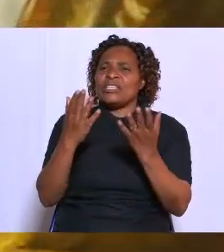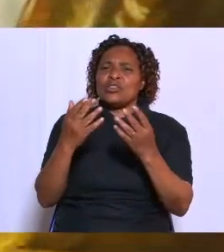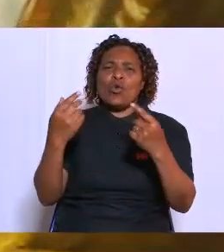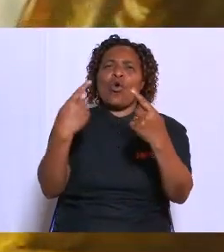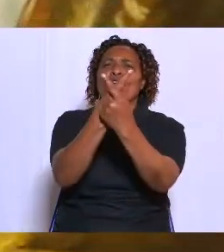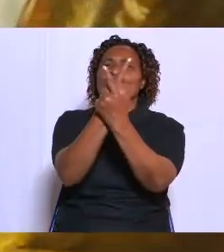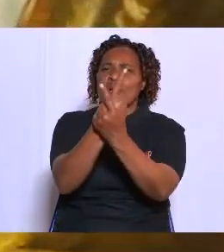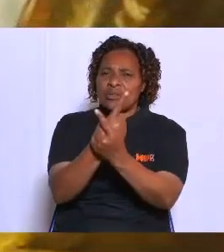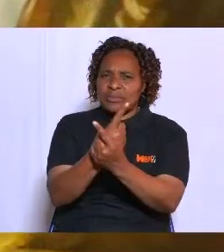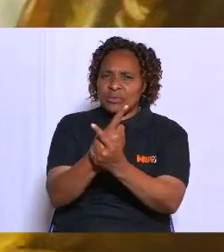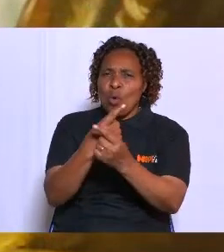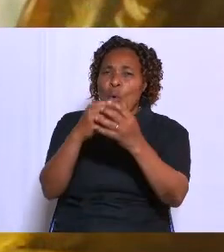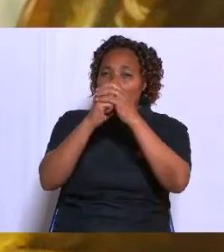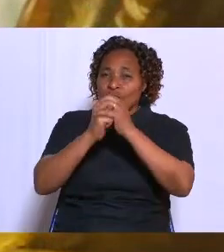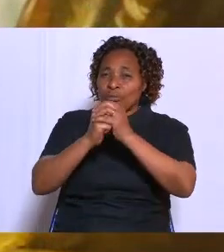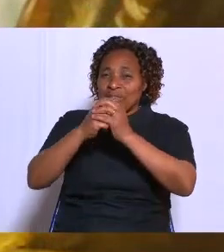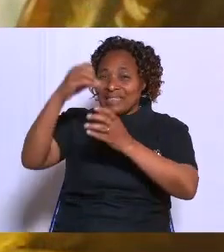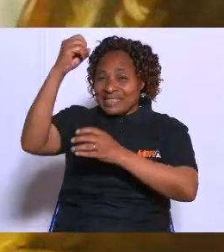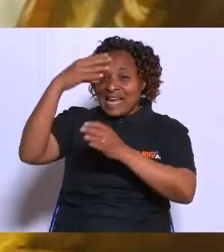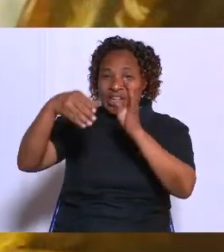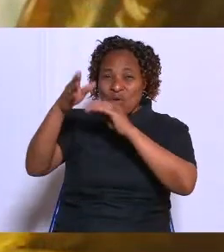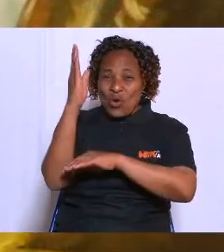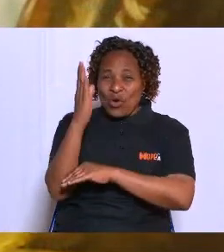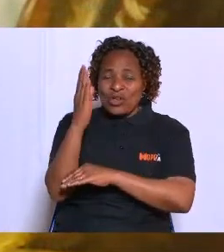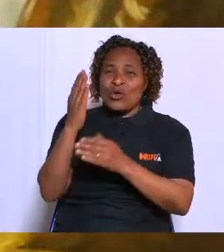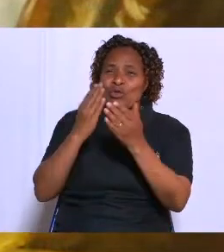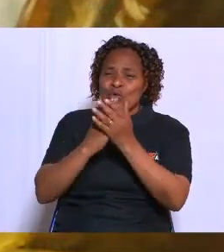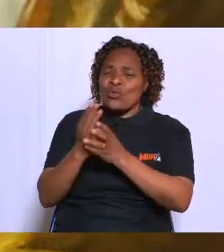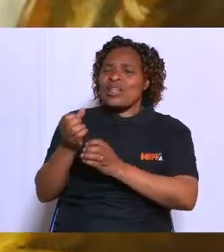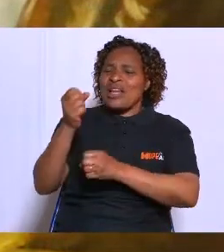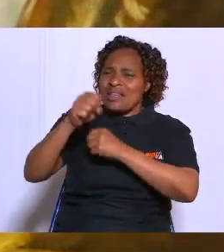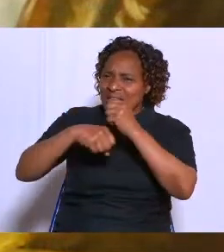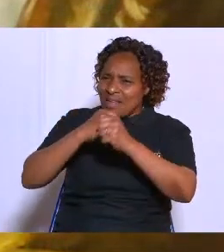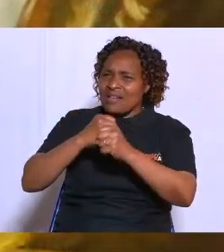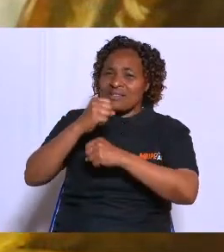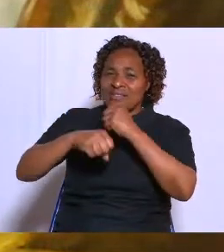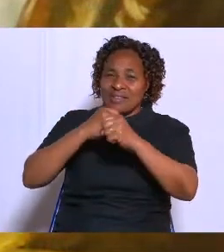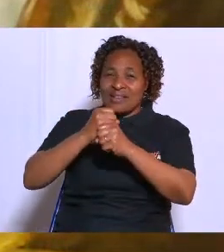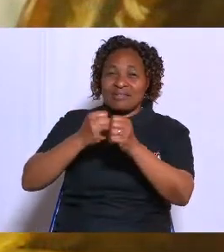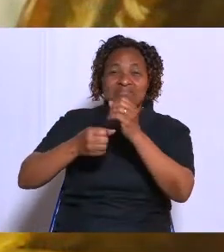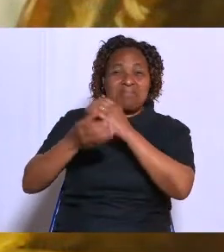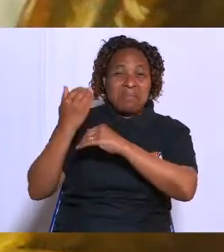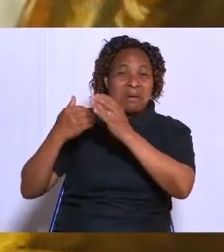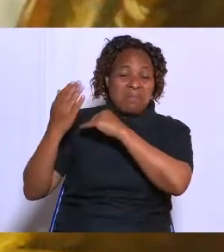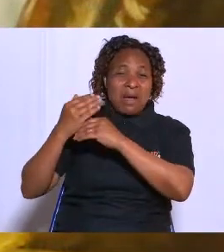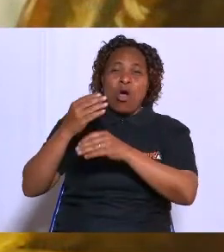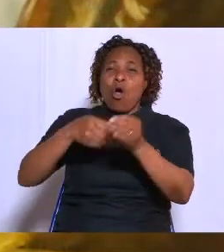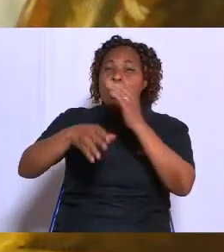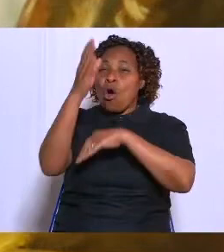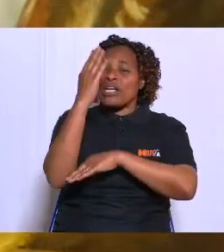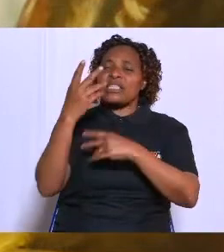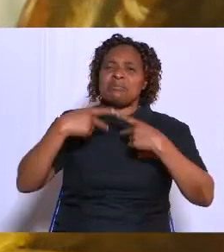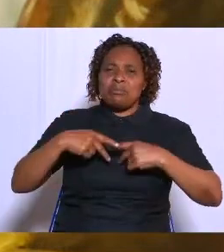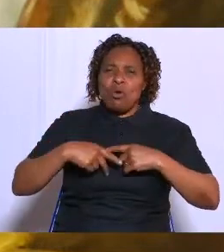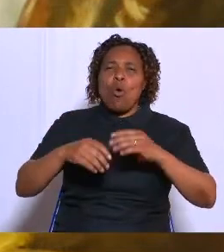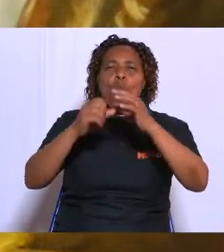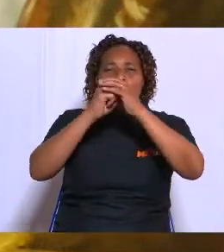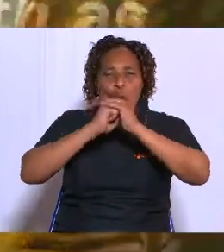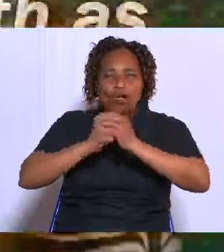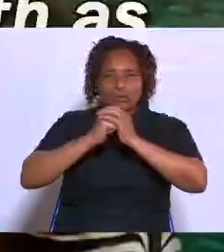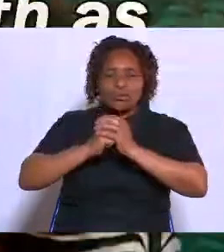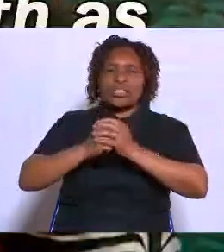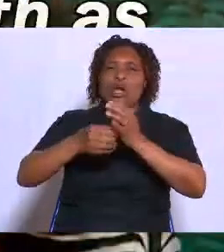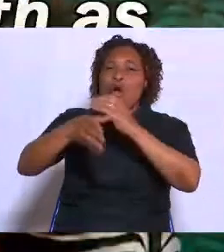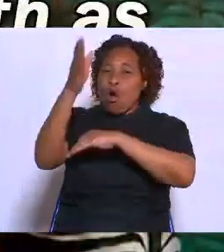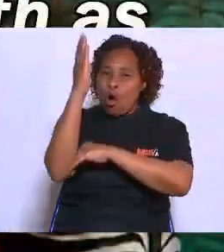to worshiping the sun god down through the centuries God's people have worshiped the Creator on